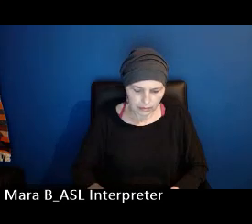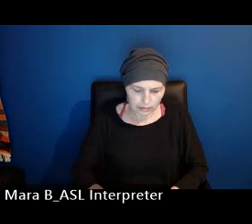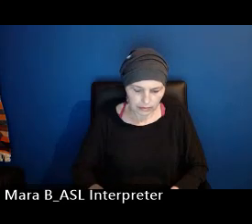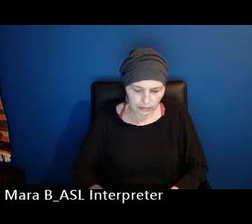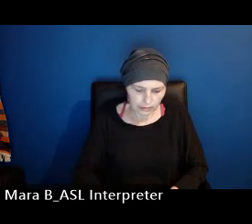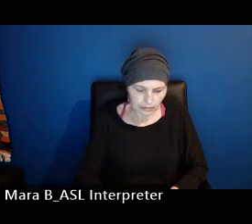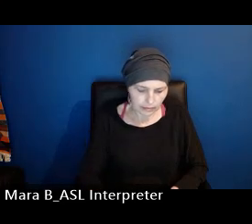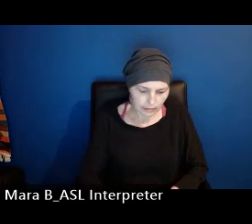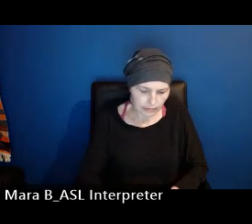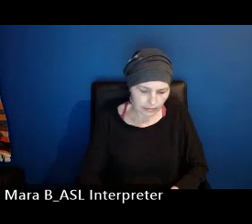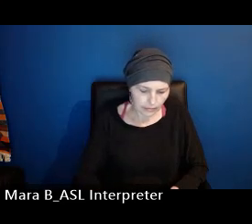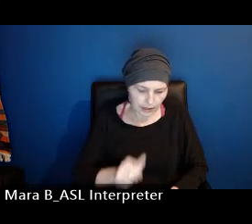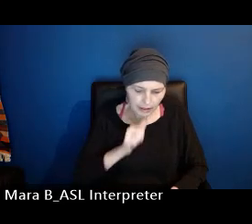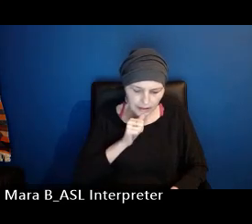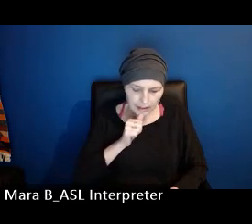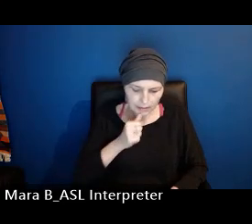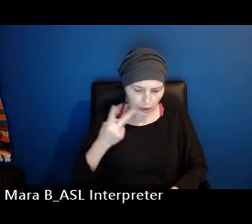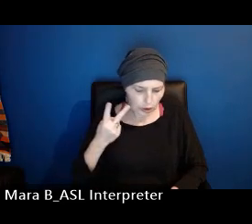Enable.